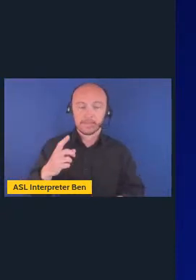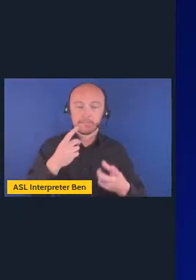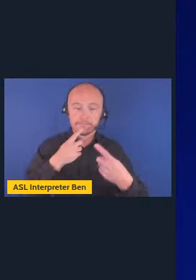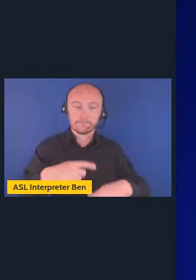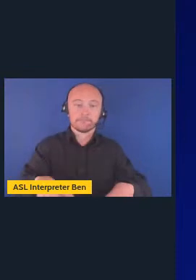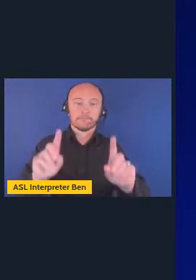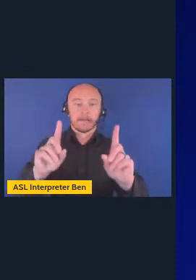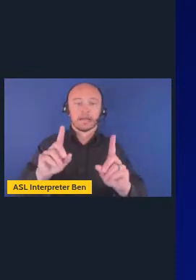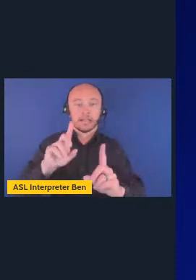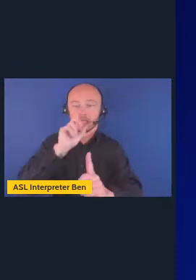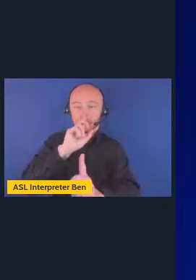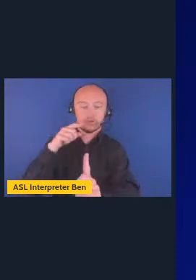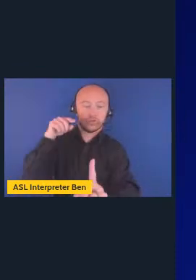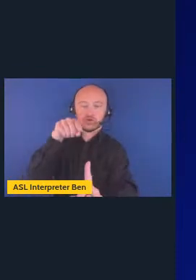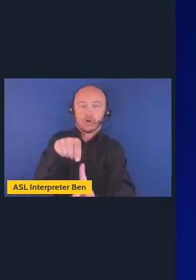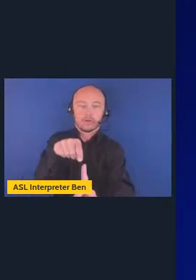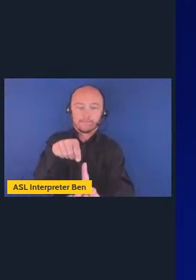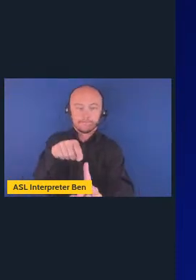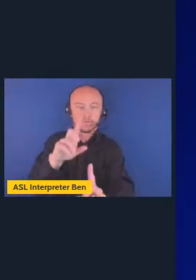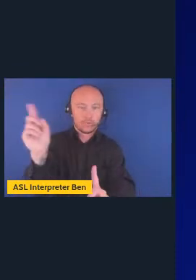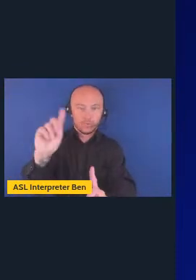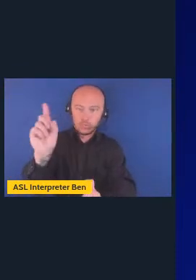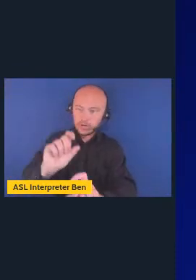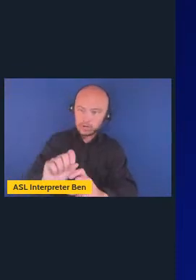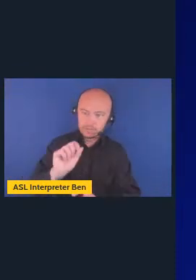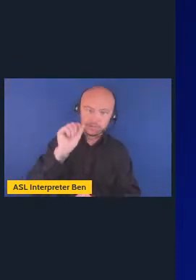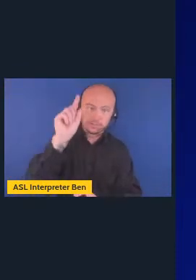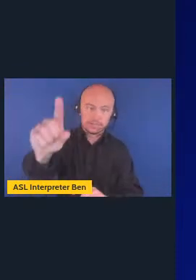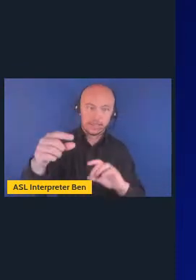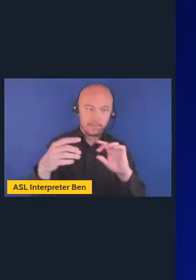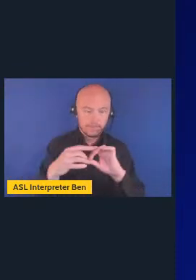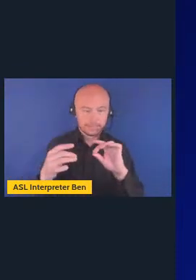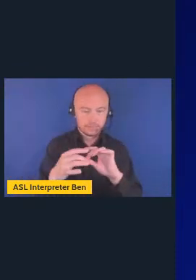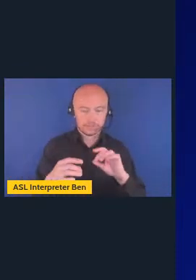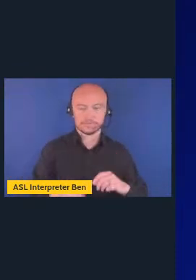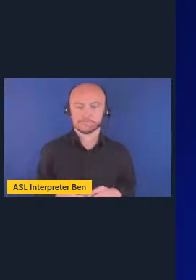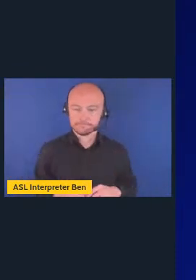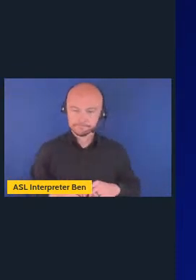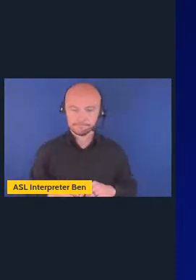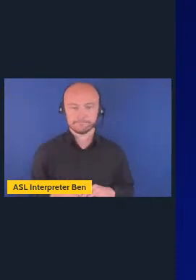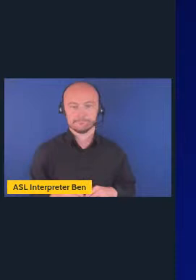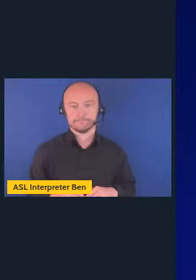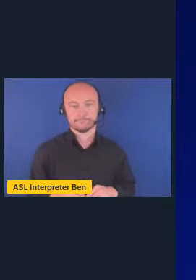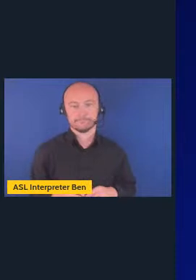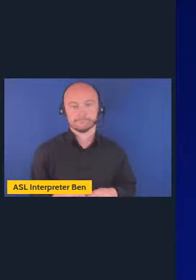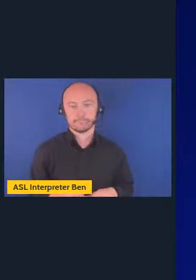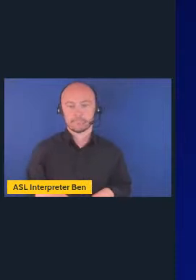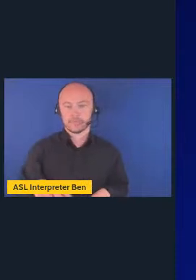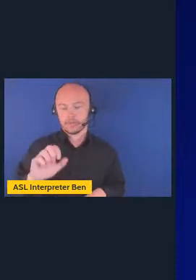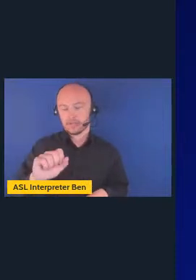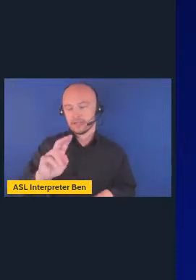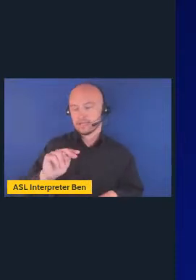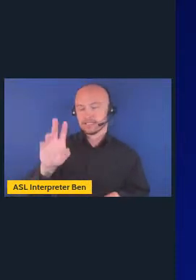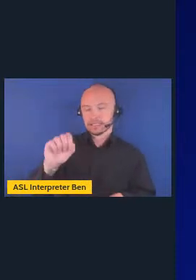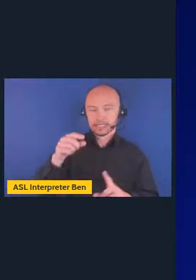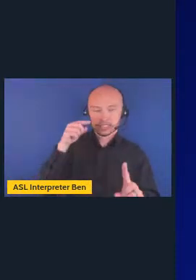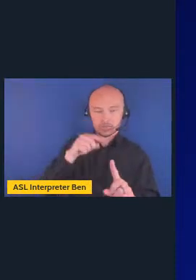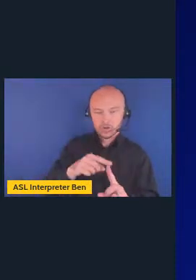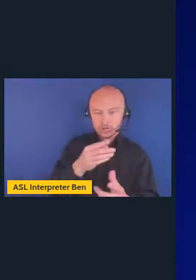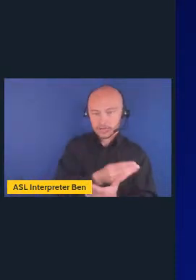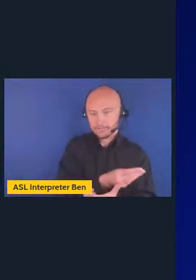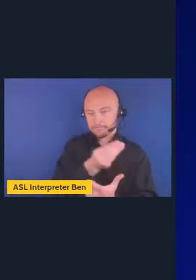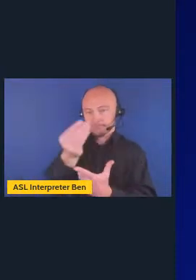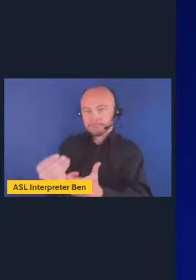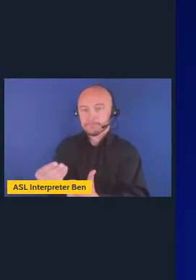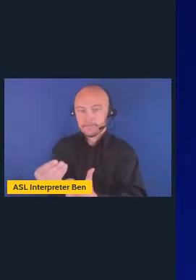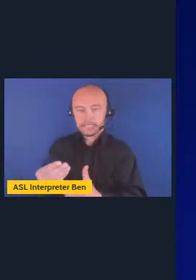the target of your point-to-point channel, where you're going to send the messages to. In this case, you're using an SNS target and passing in your